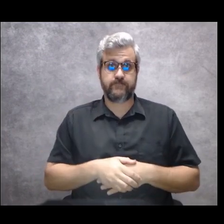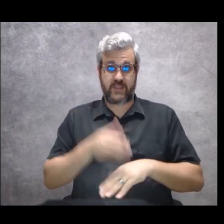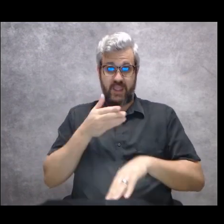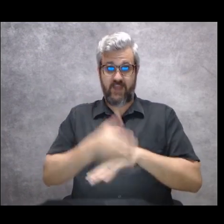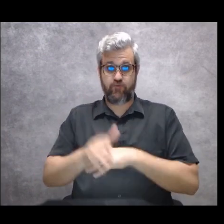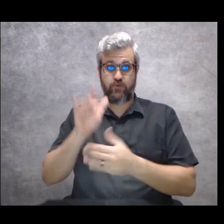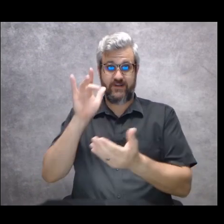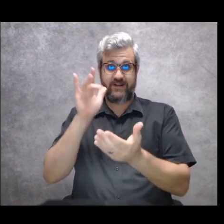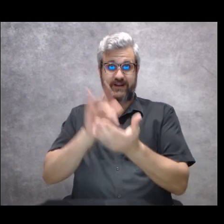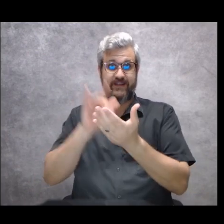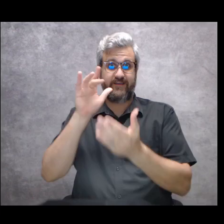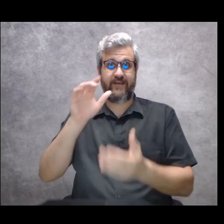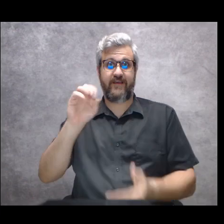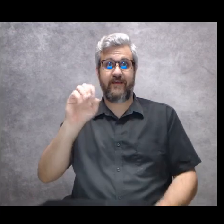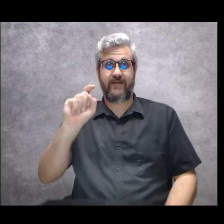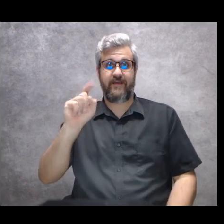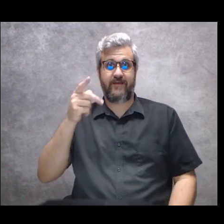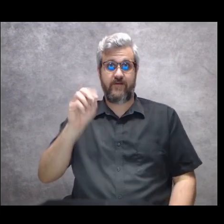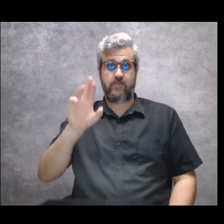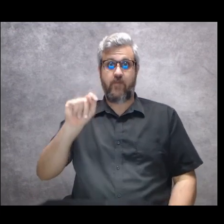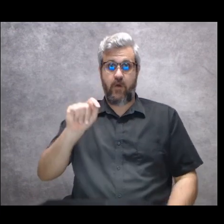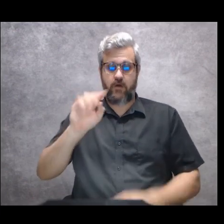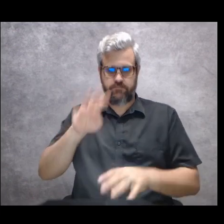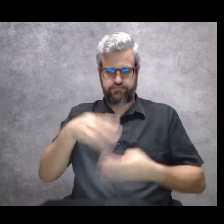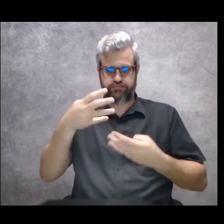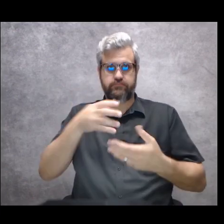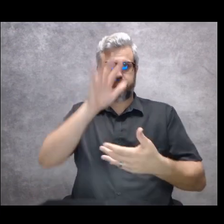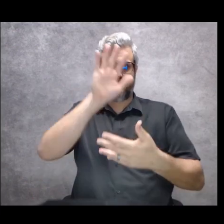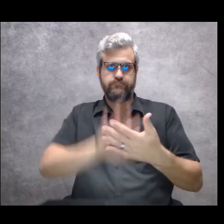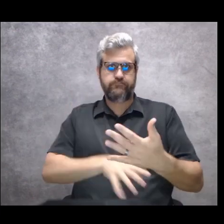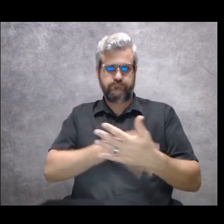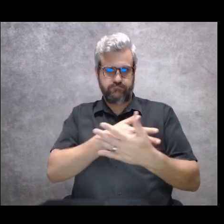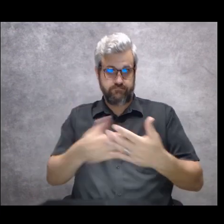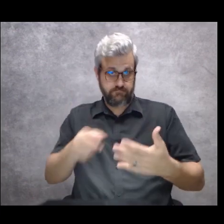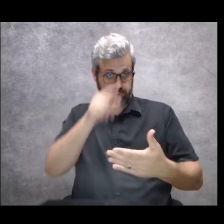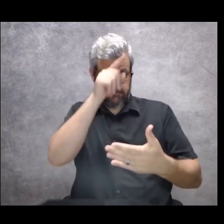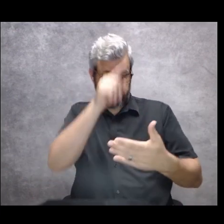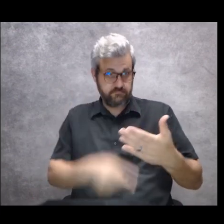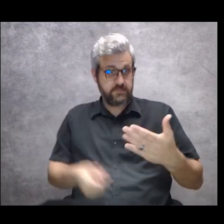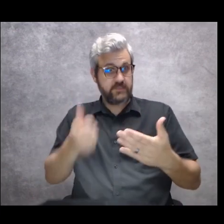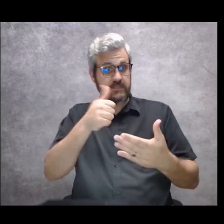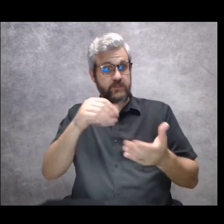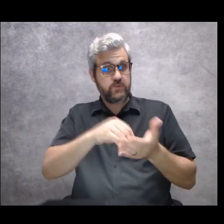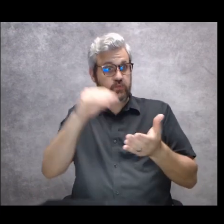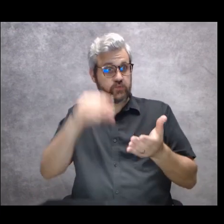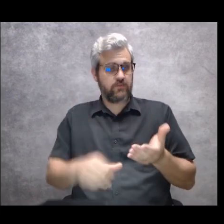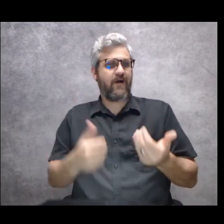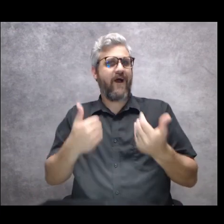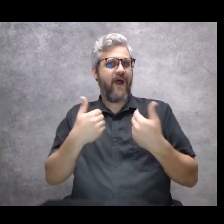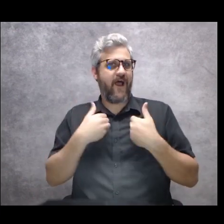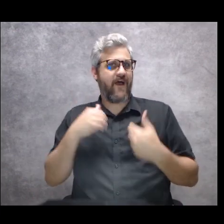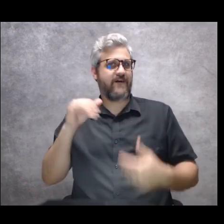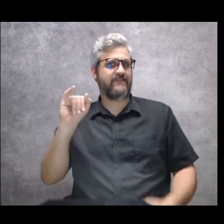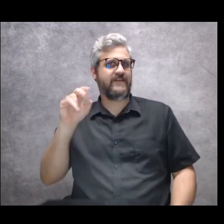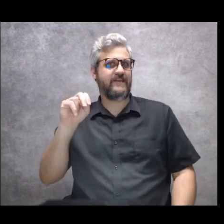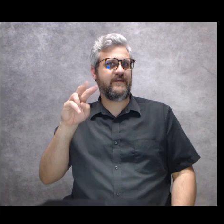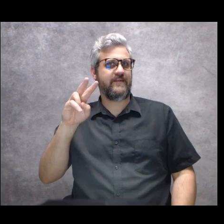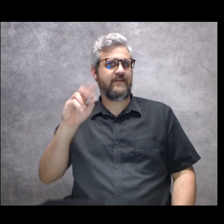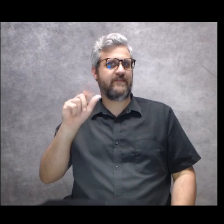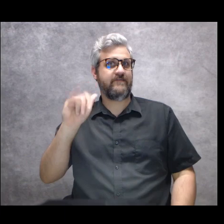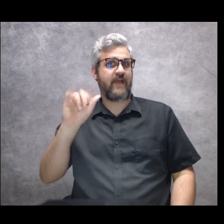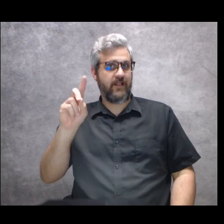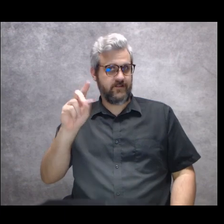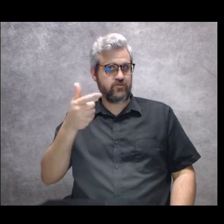After clicking Export, a spreadsheet will generate with any students in the district that have an invalid GIA